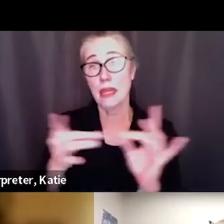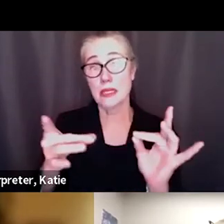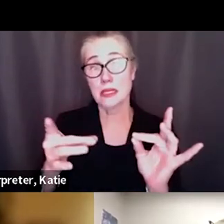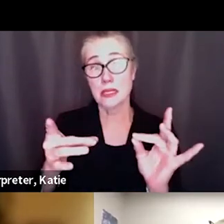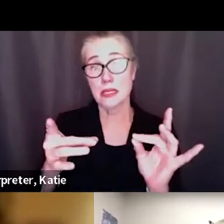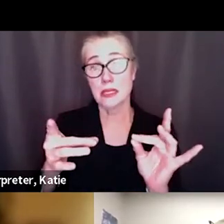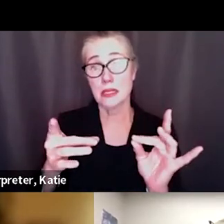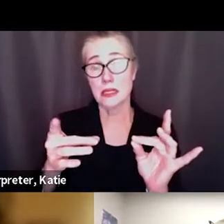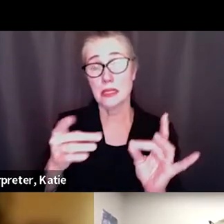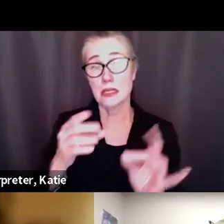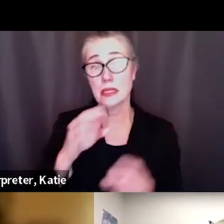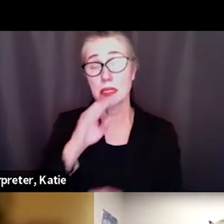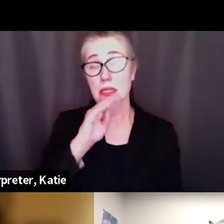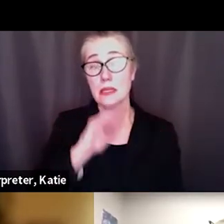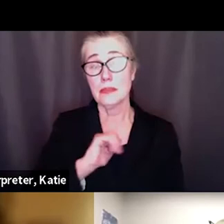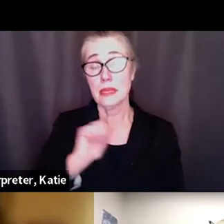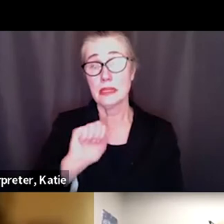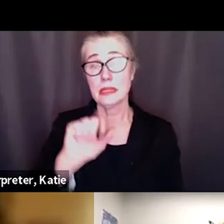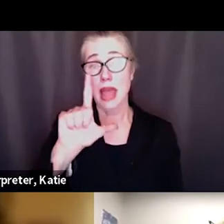alvarez